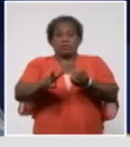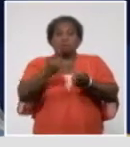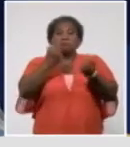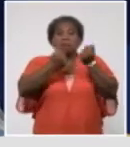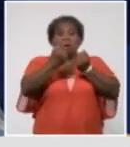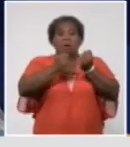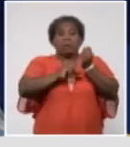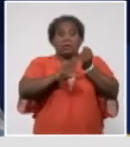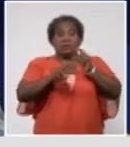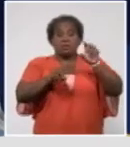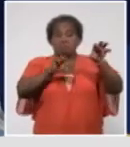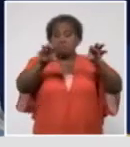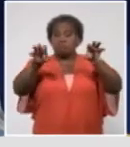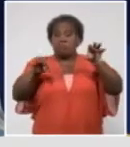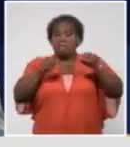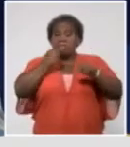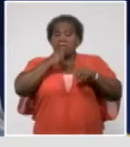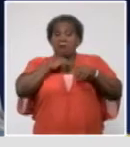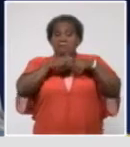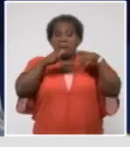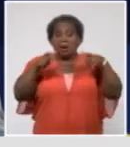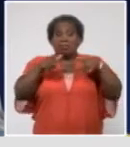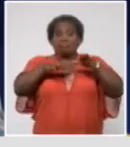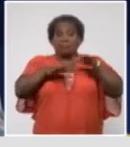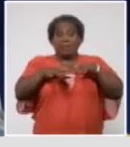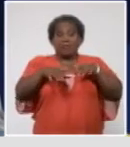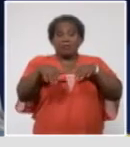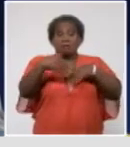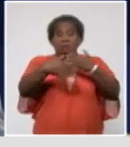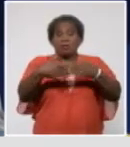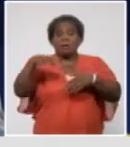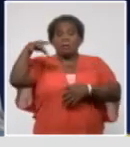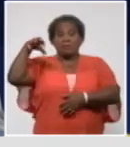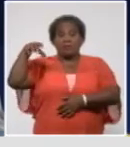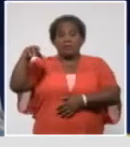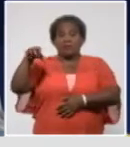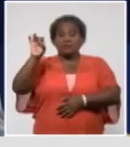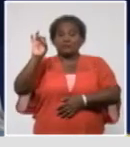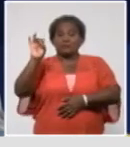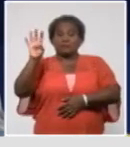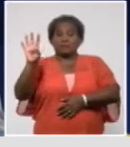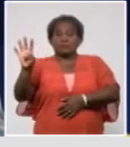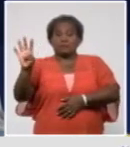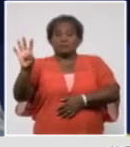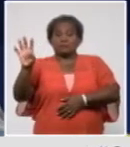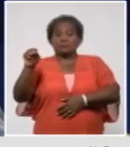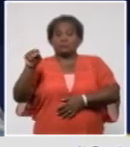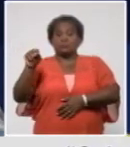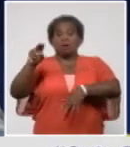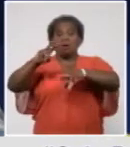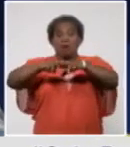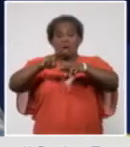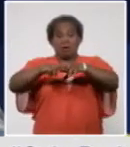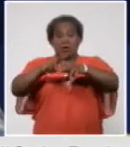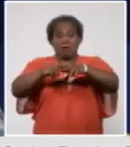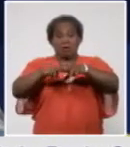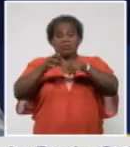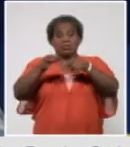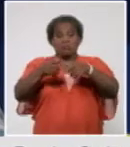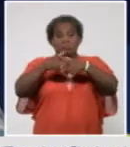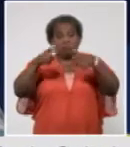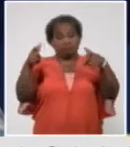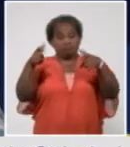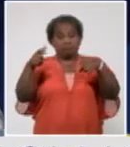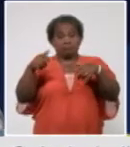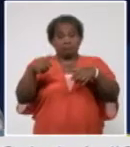Cienfuegos 206, Santi Spiritus increased its processing to 434,